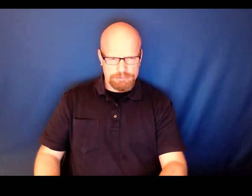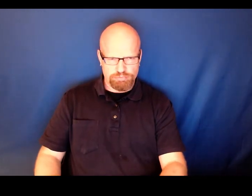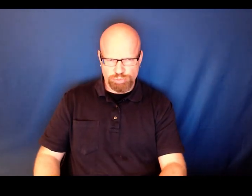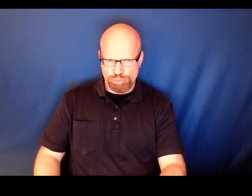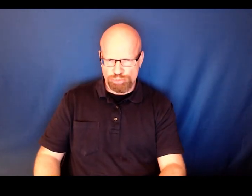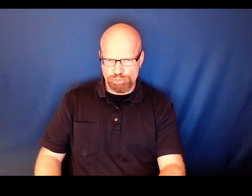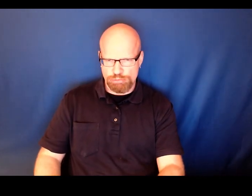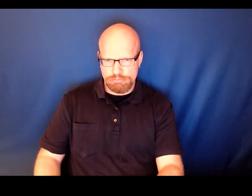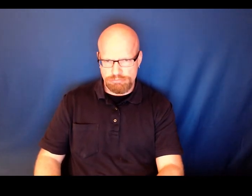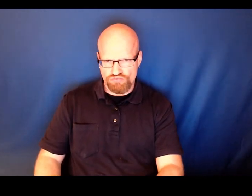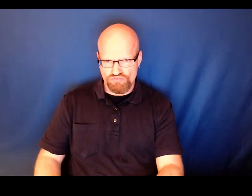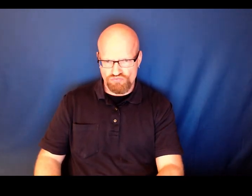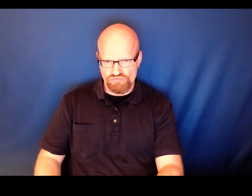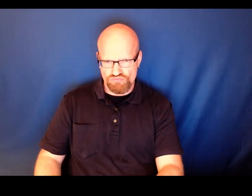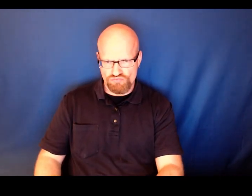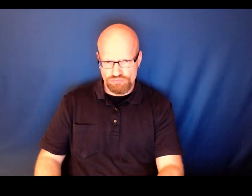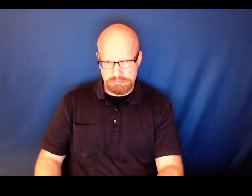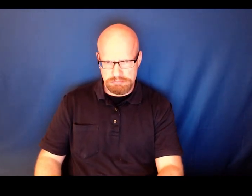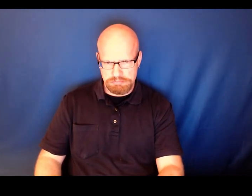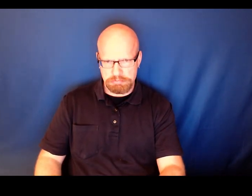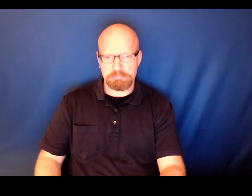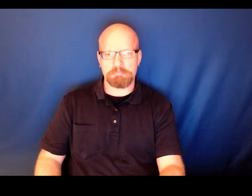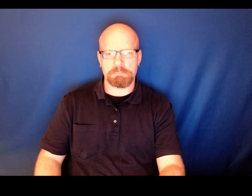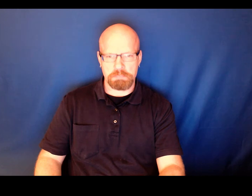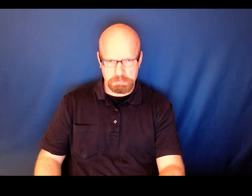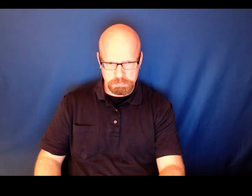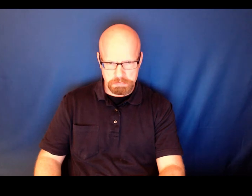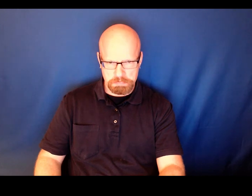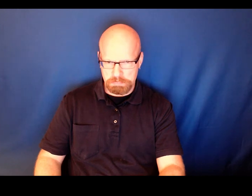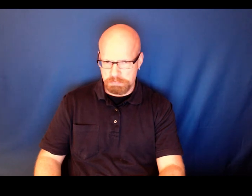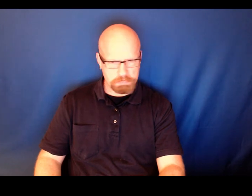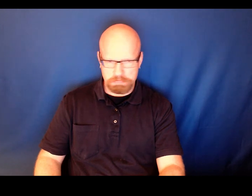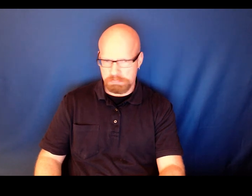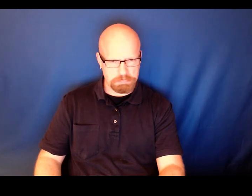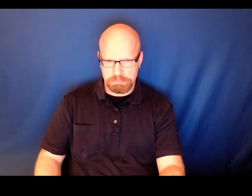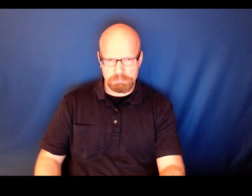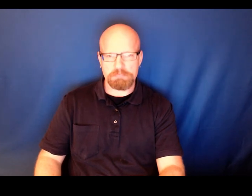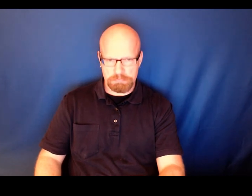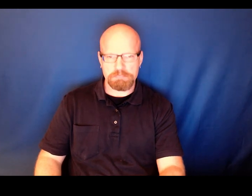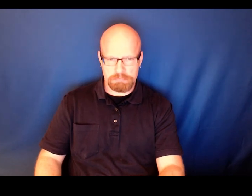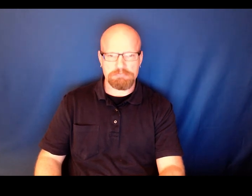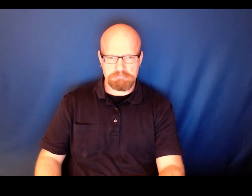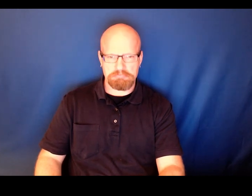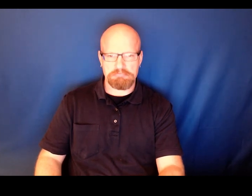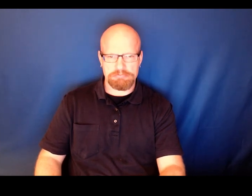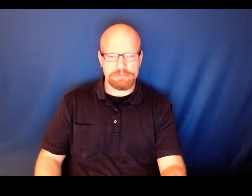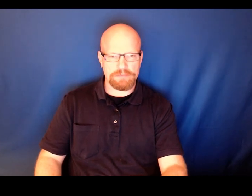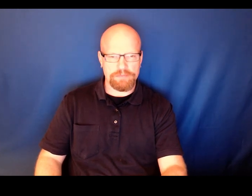to a smaller.